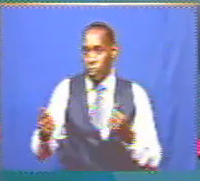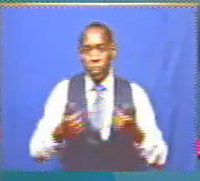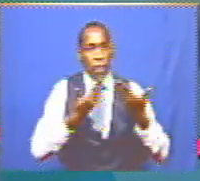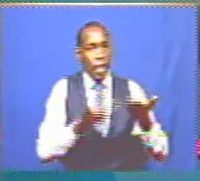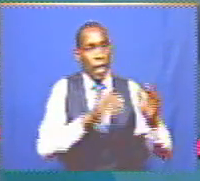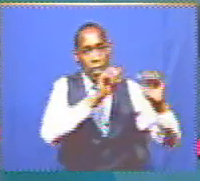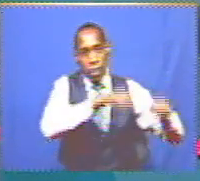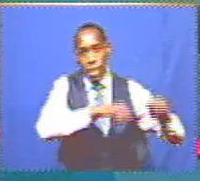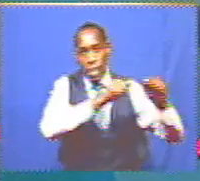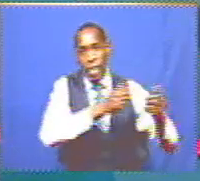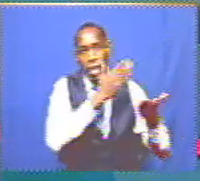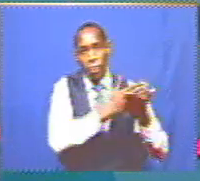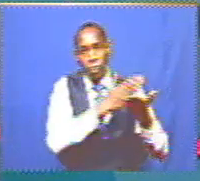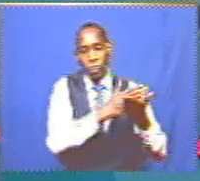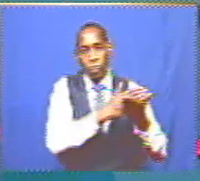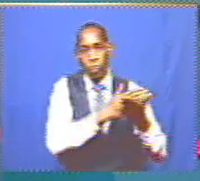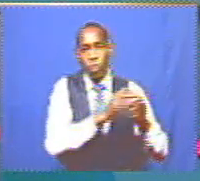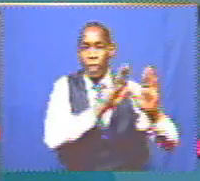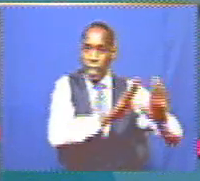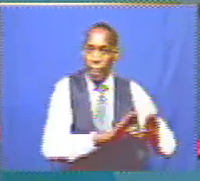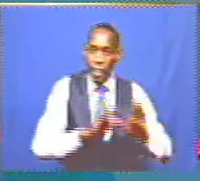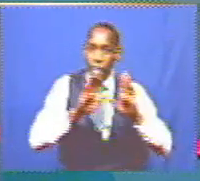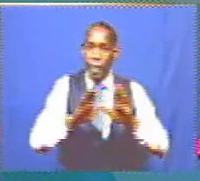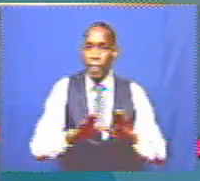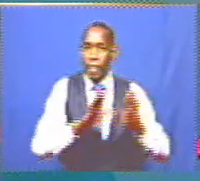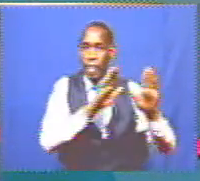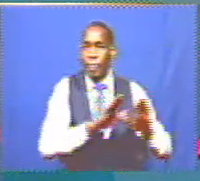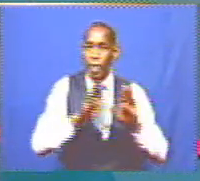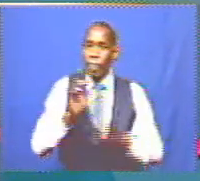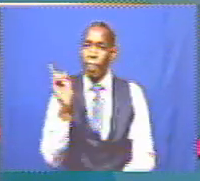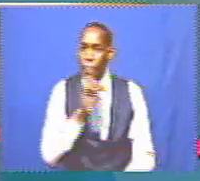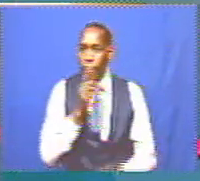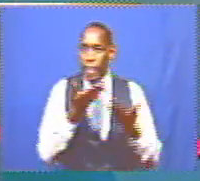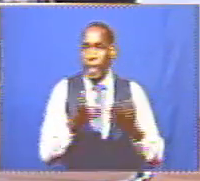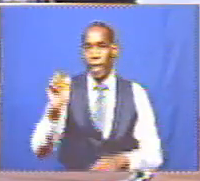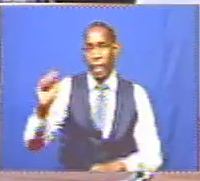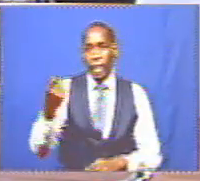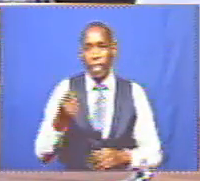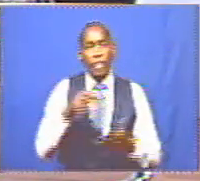to really rise up? Campaigns, it's really tough in Kenya. How was it like for you?